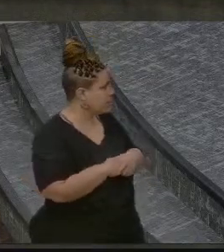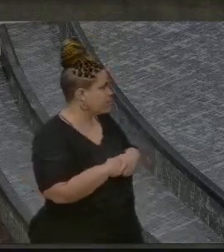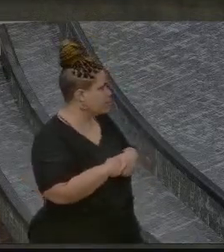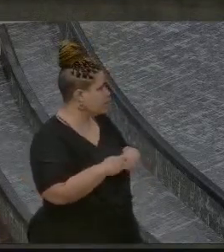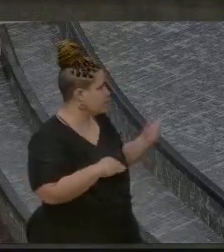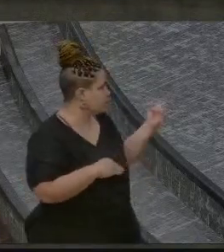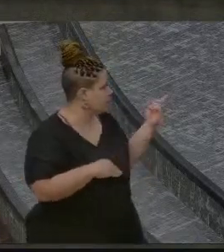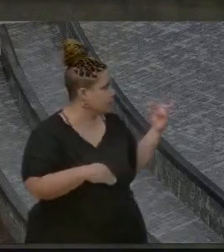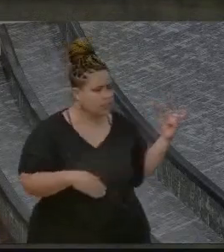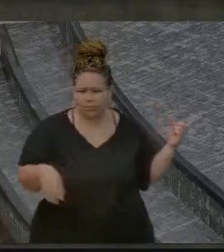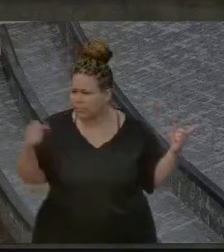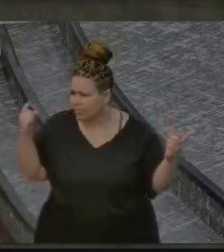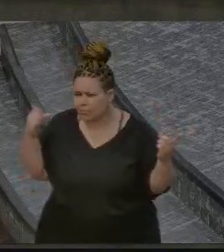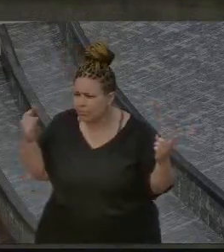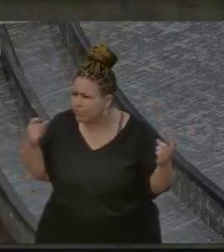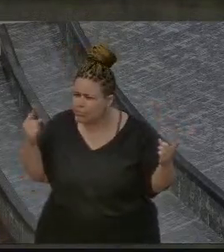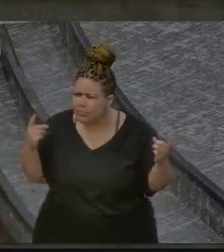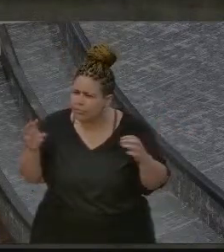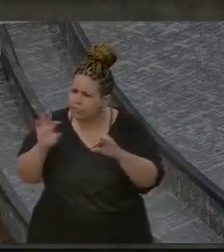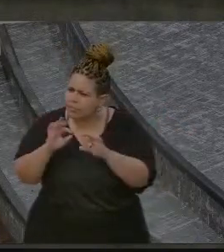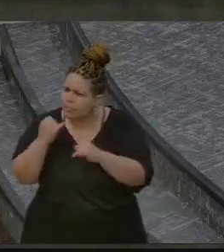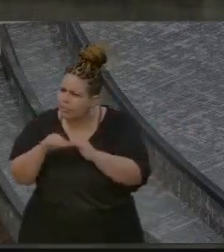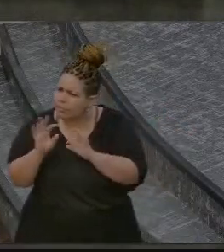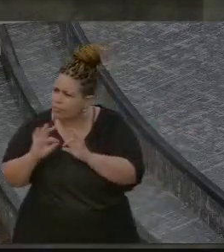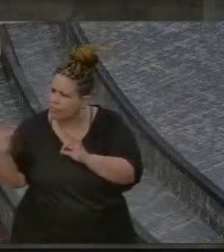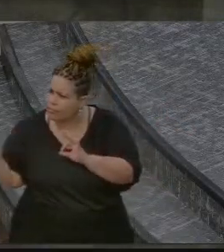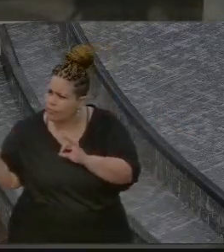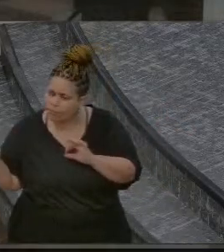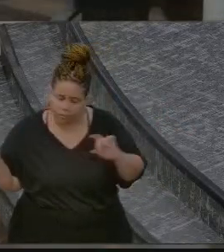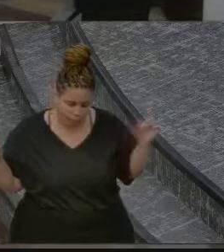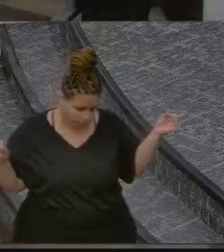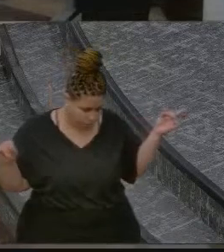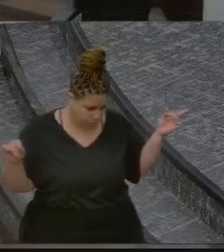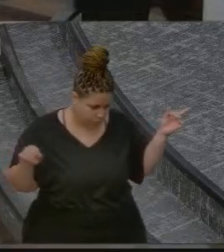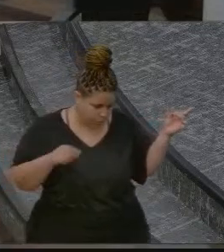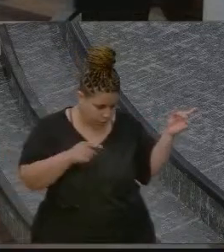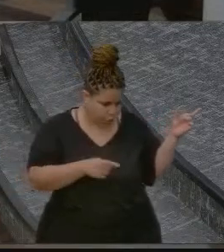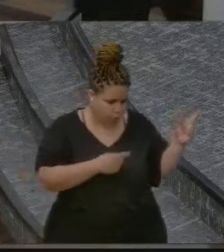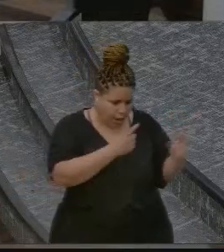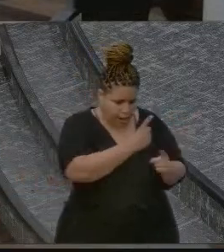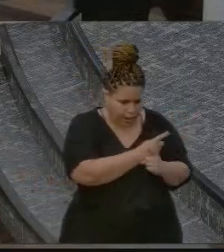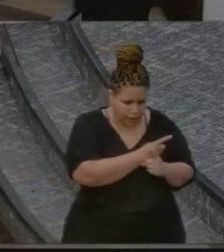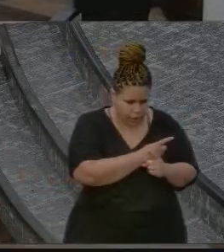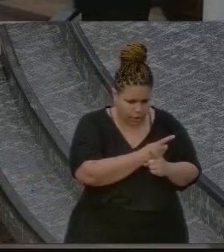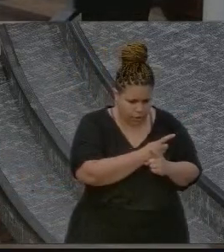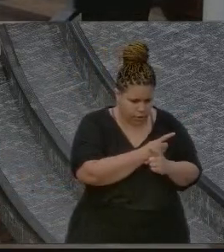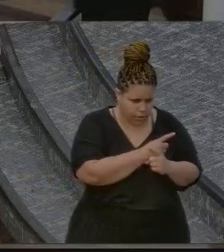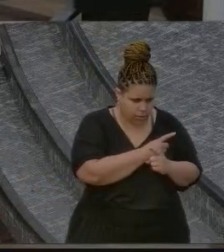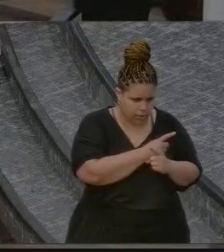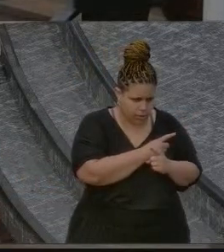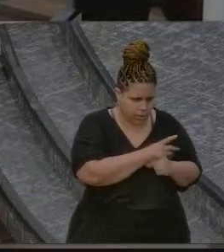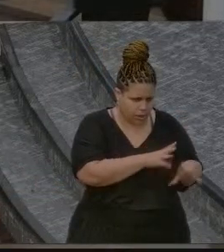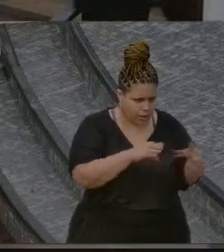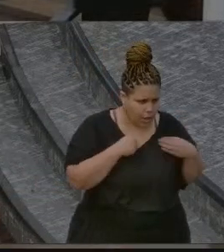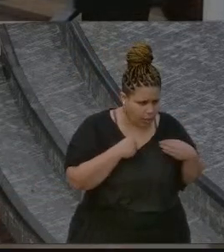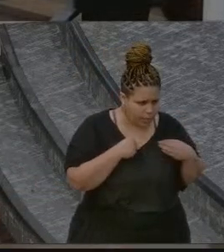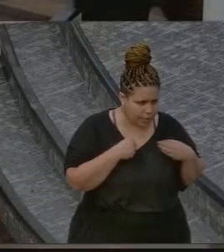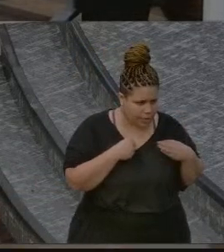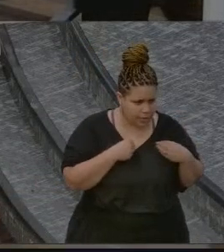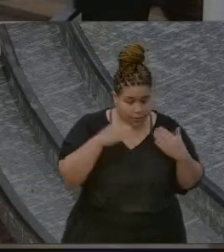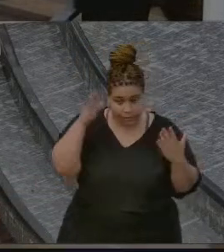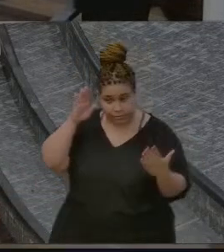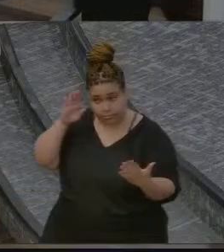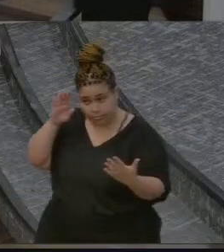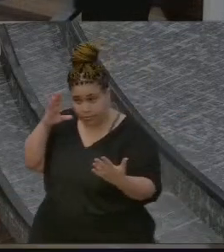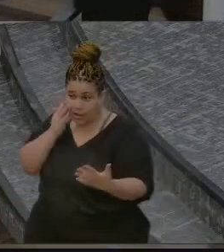I didn't understand your last statement, I'm sorry. I said you are accurate. It's either adopt it or face the consequences if and